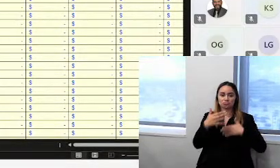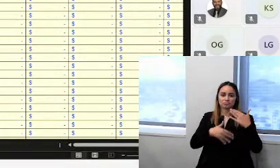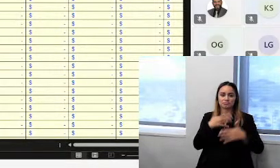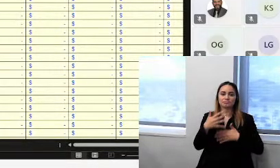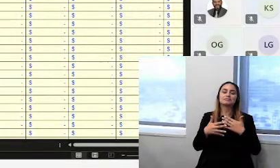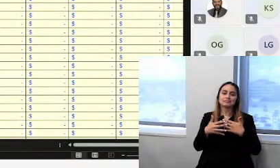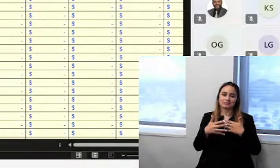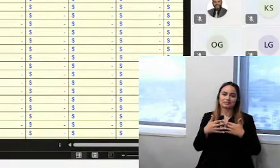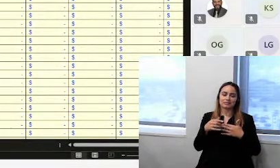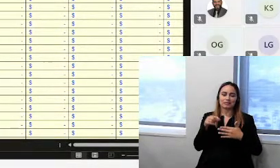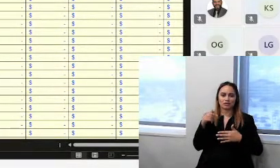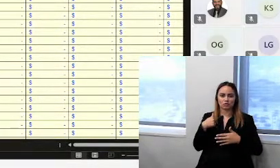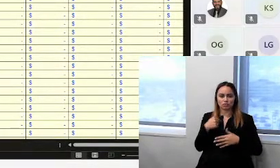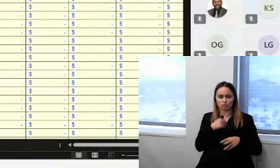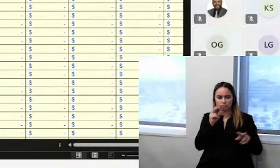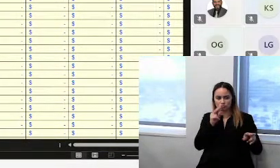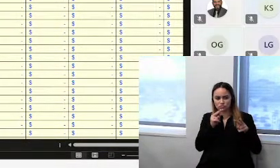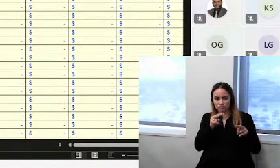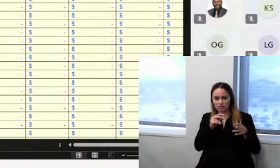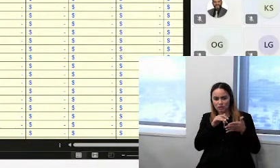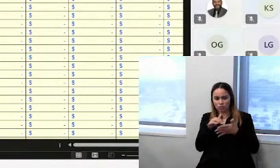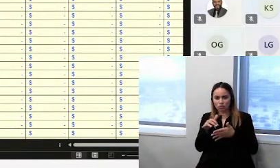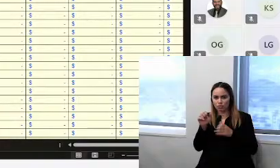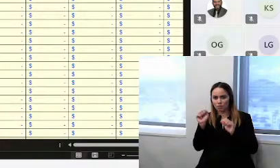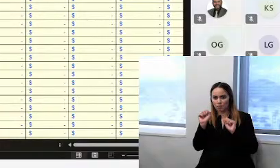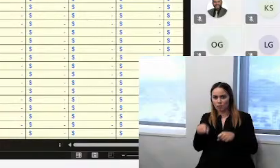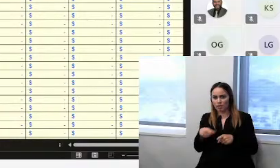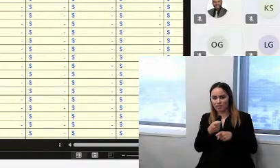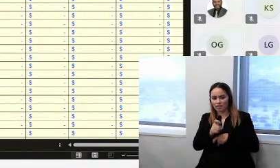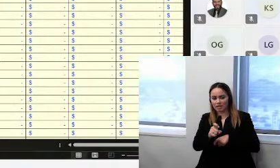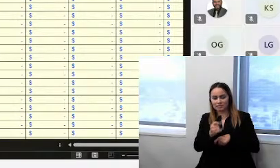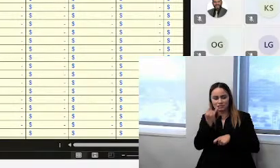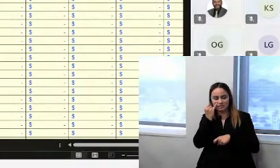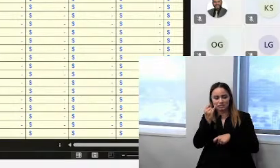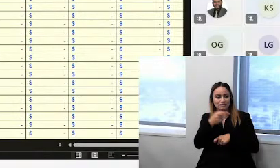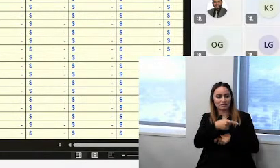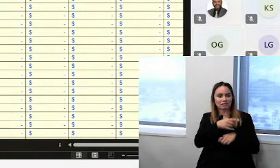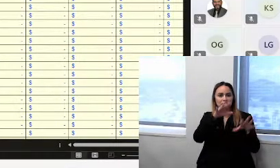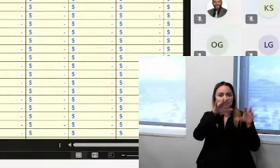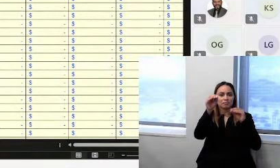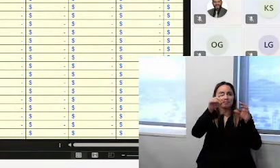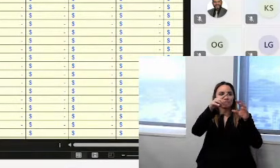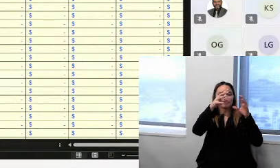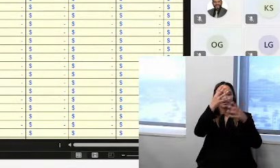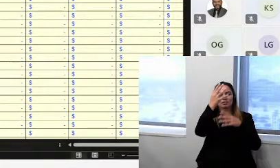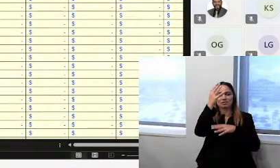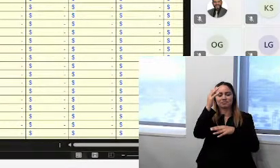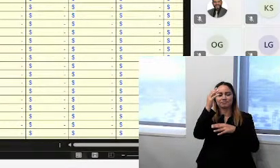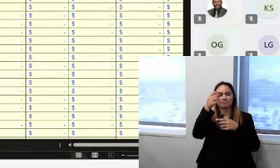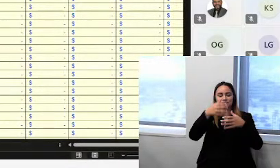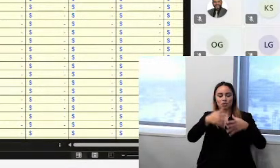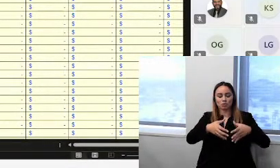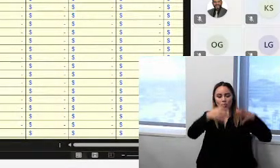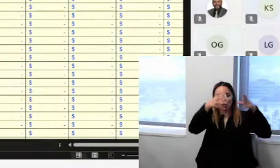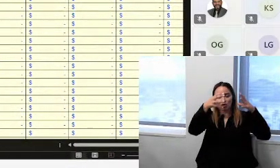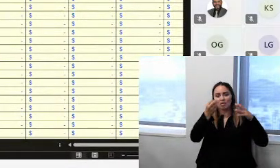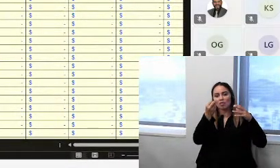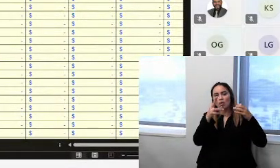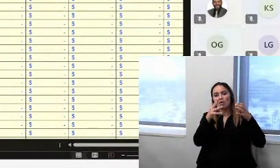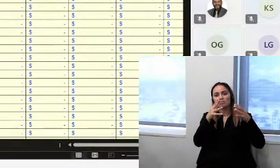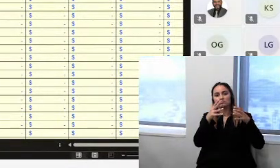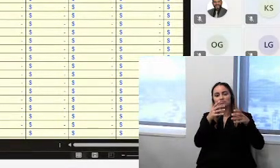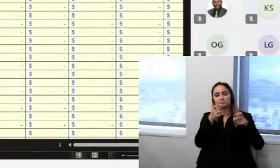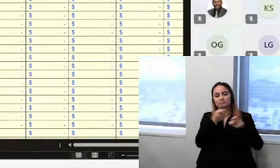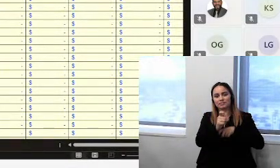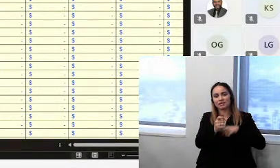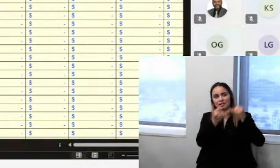doing that, are you affecting the transformer? Are you affecting the conductor? Are you affecting from a capacity? Those is what it gets